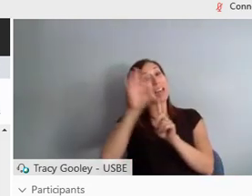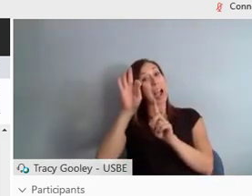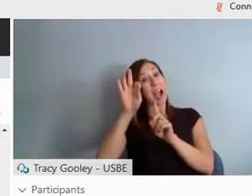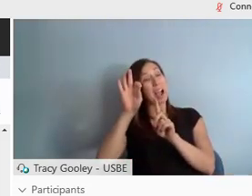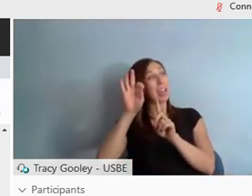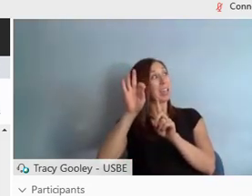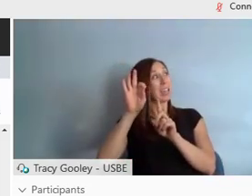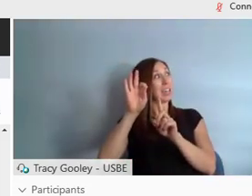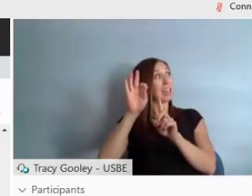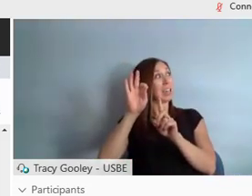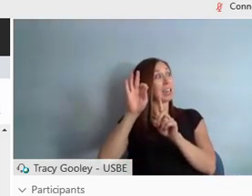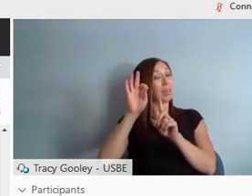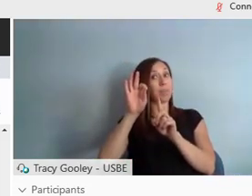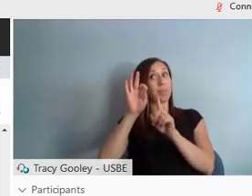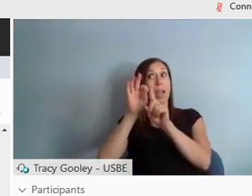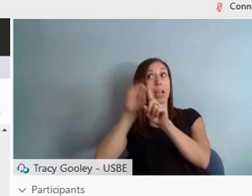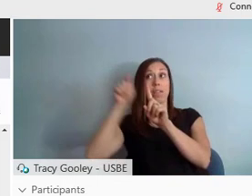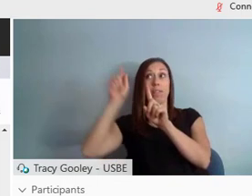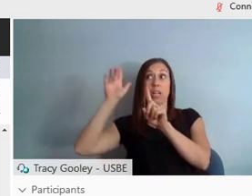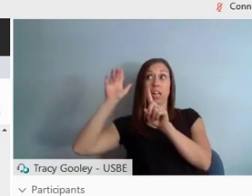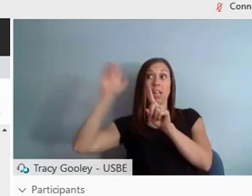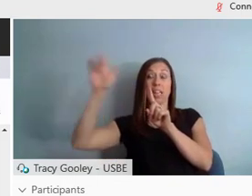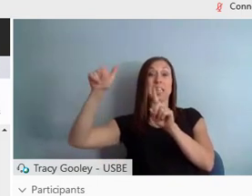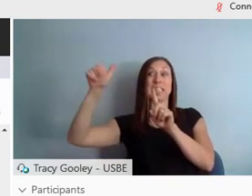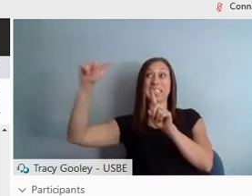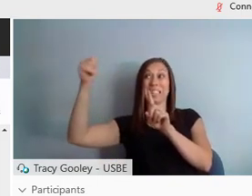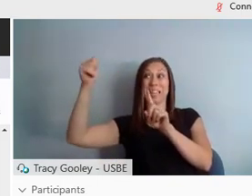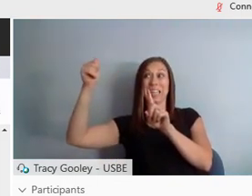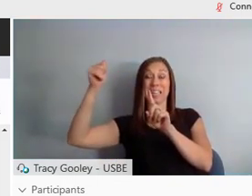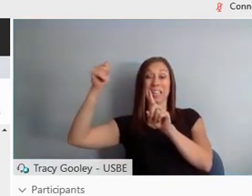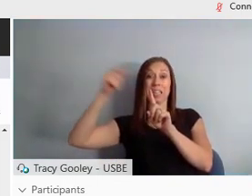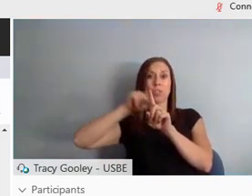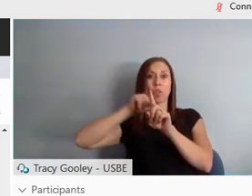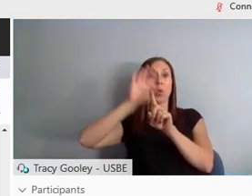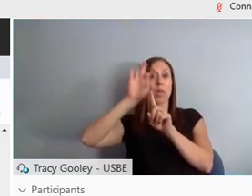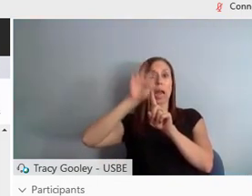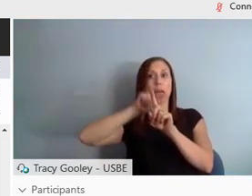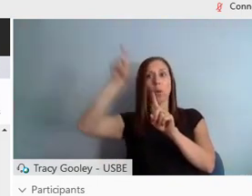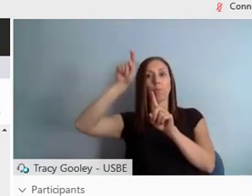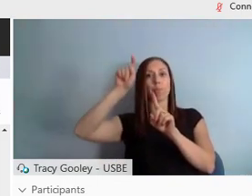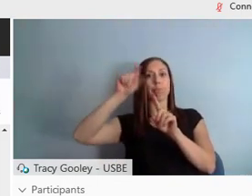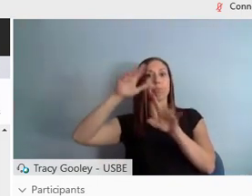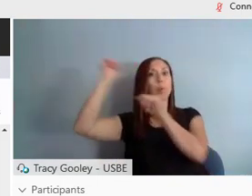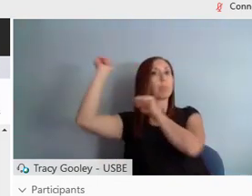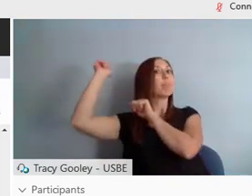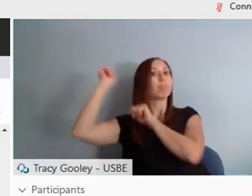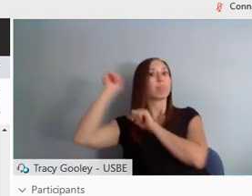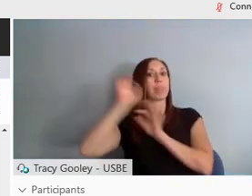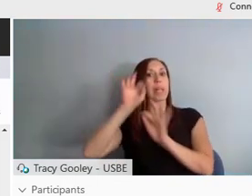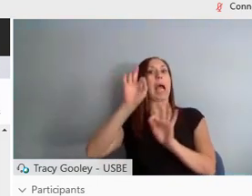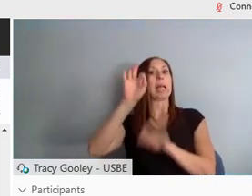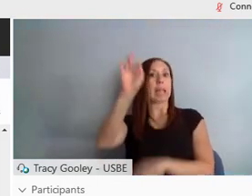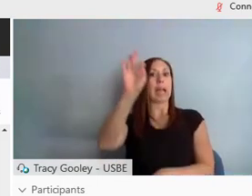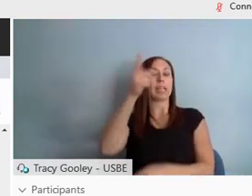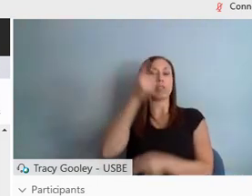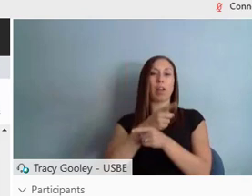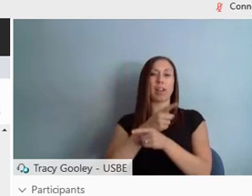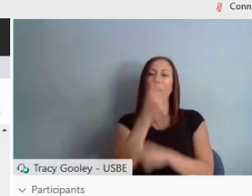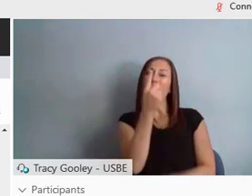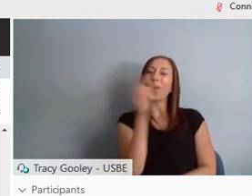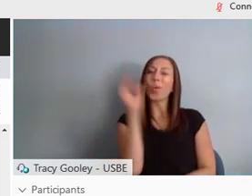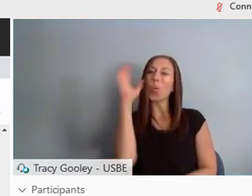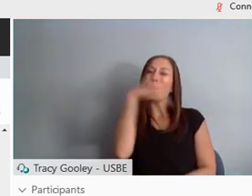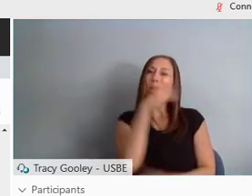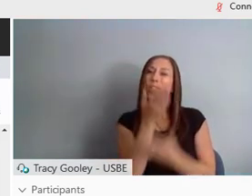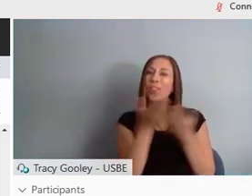I have to mark the number after 9 so that 9 is counted correct. That's the only kind of